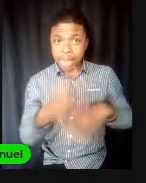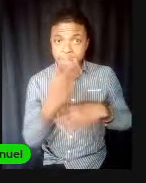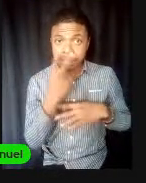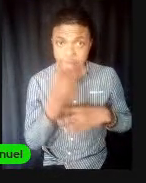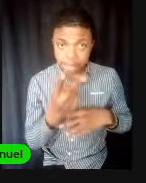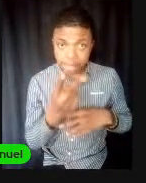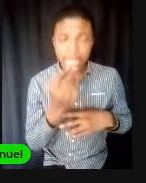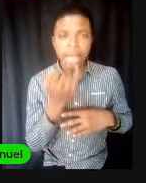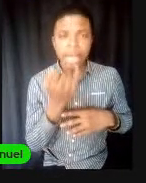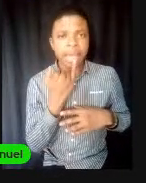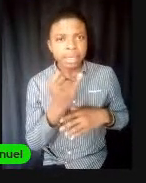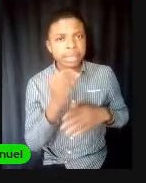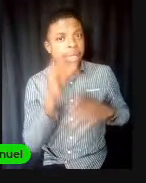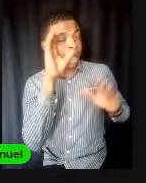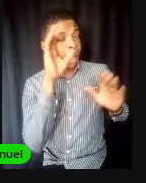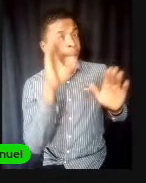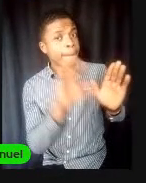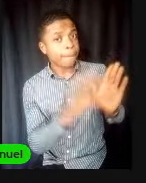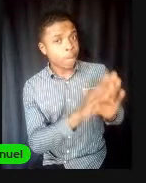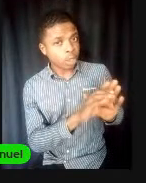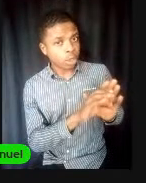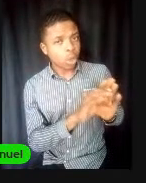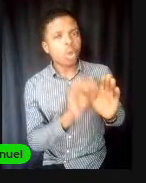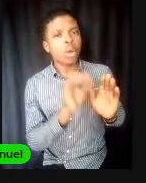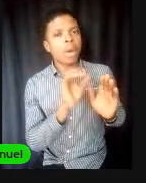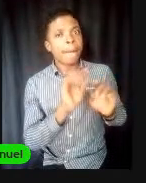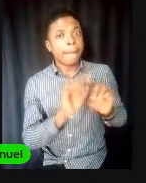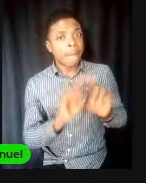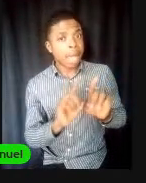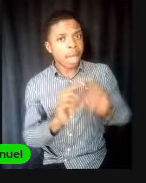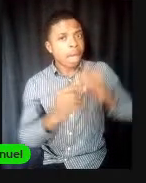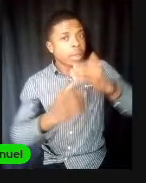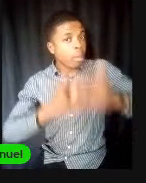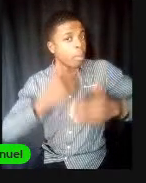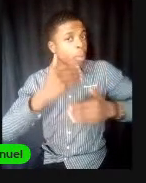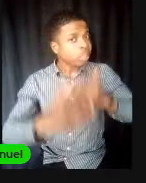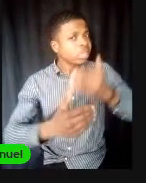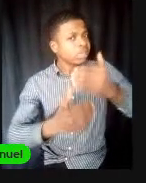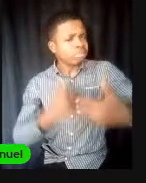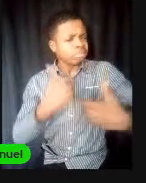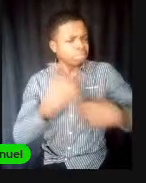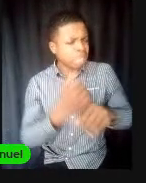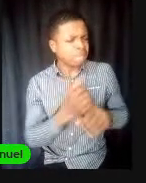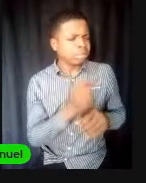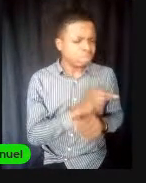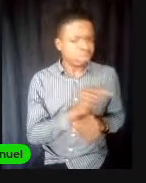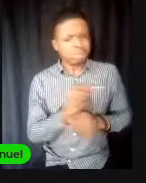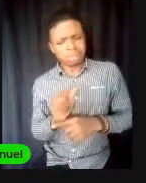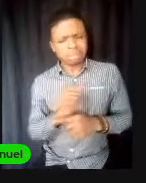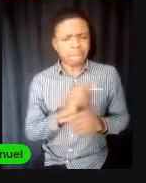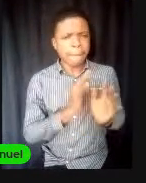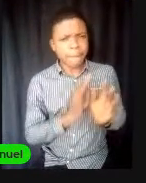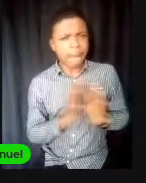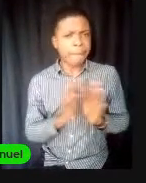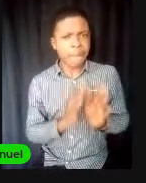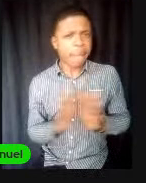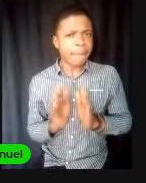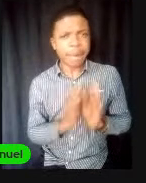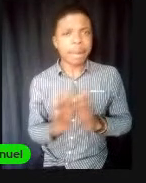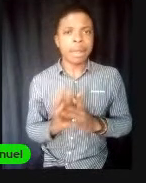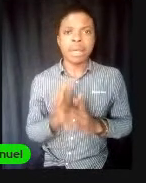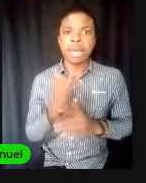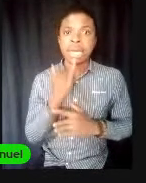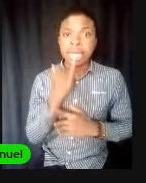you follow to make that is the design. Okay, so is design is just like planning before you build it.